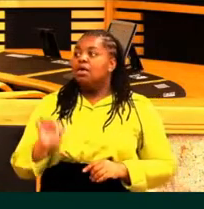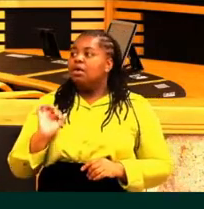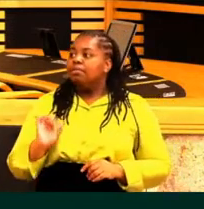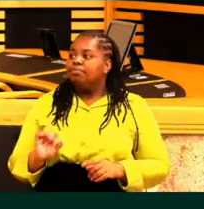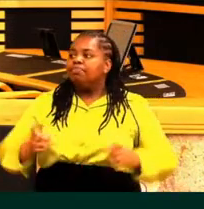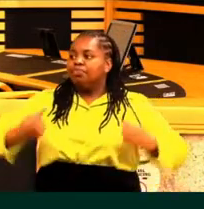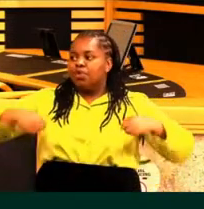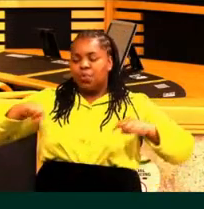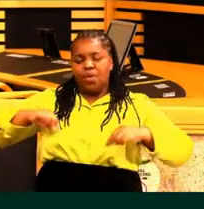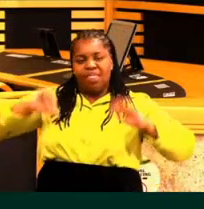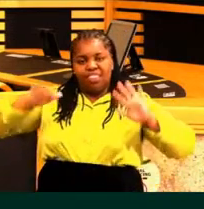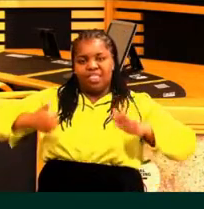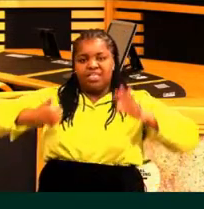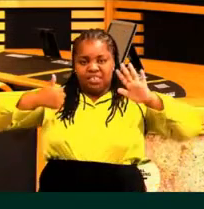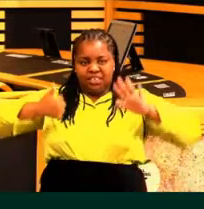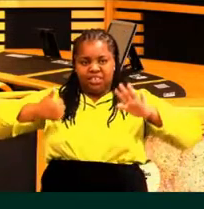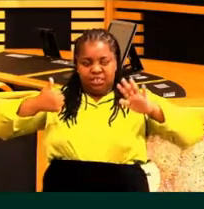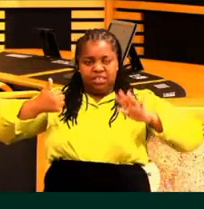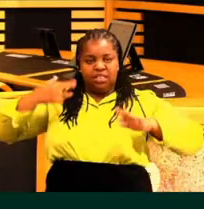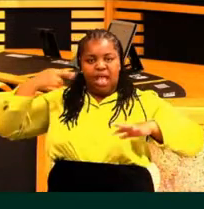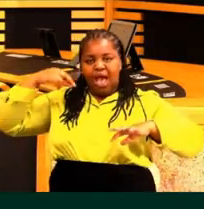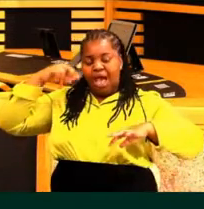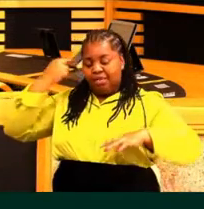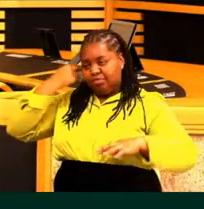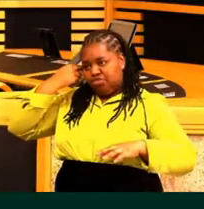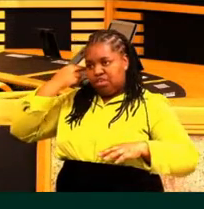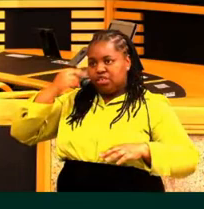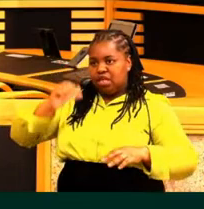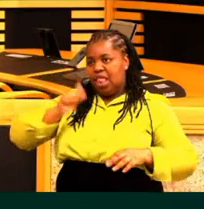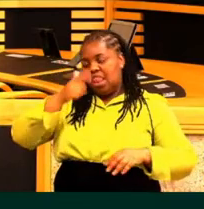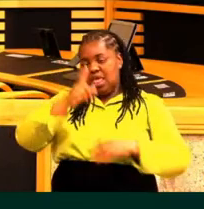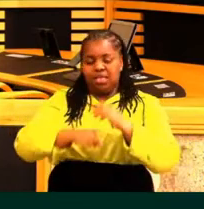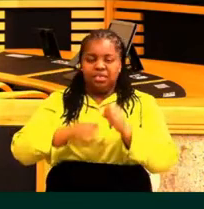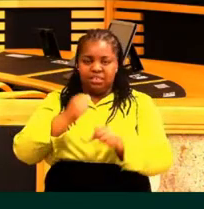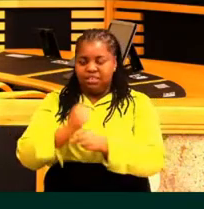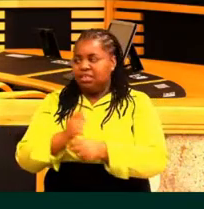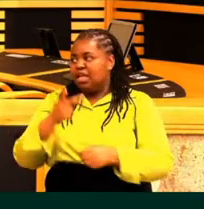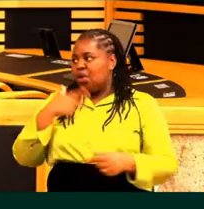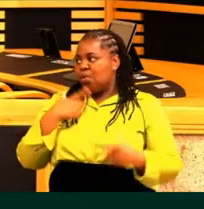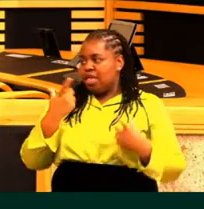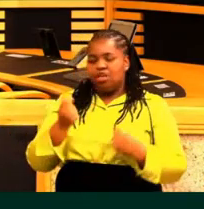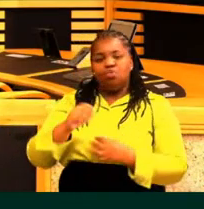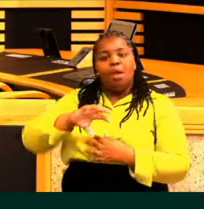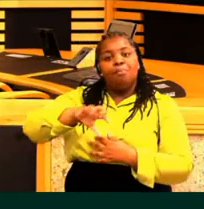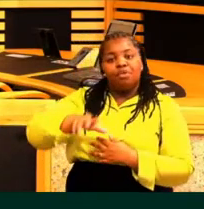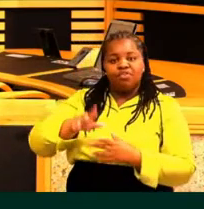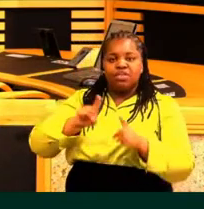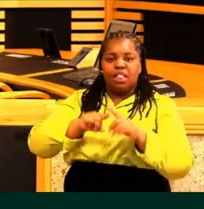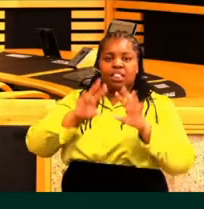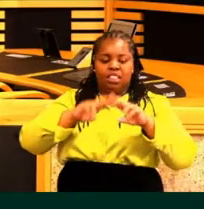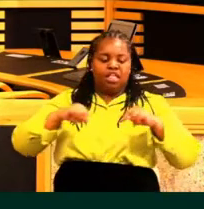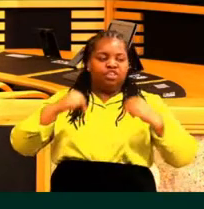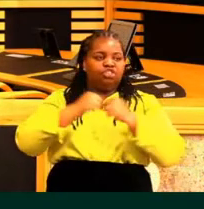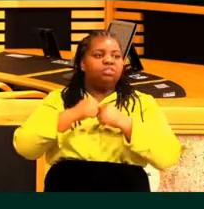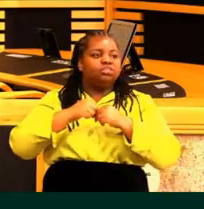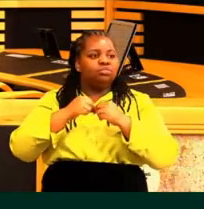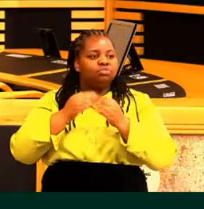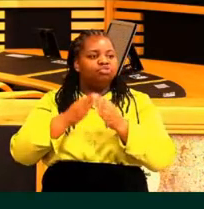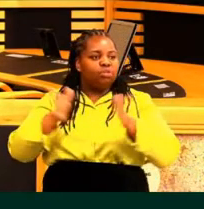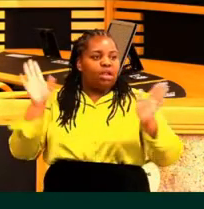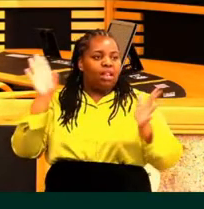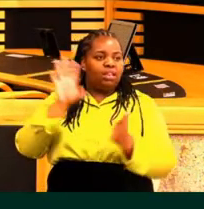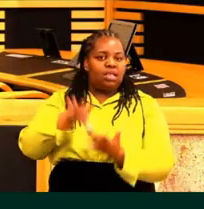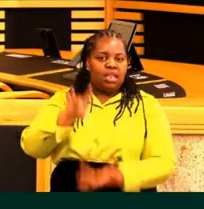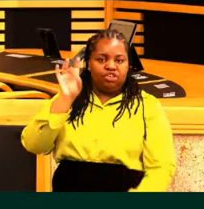the sixth Administration next year's provincial and national general elections